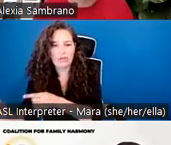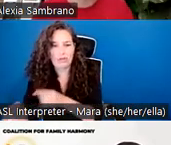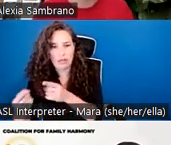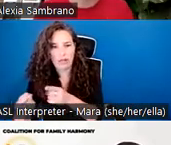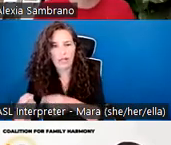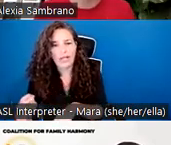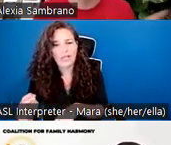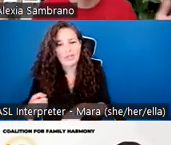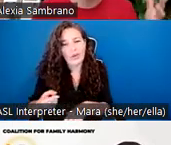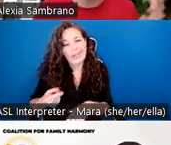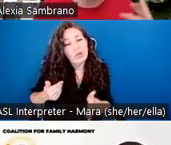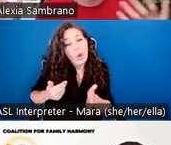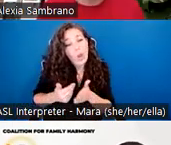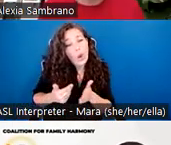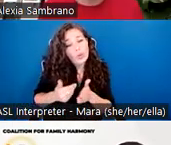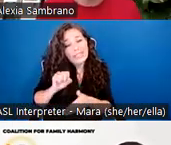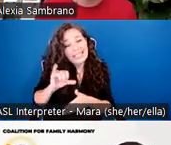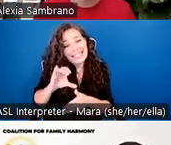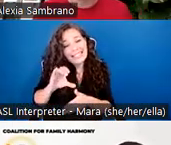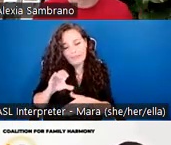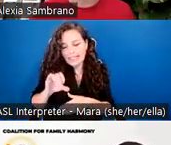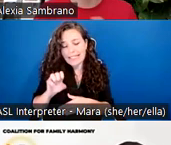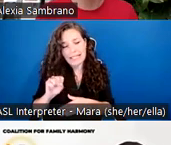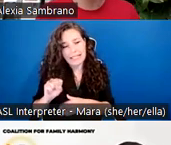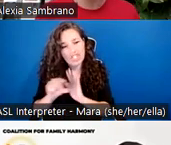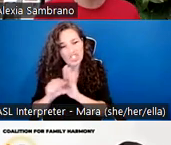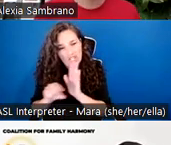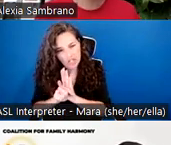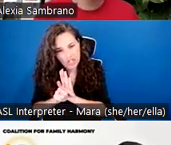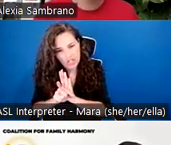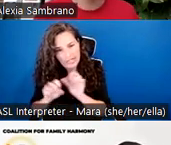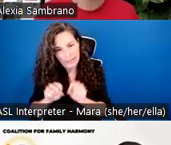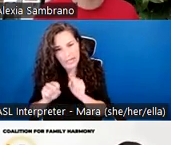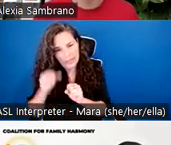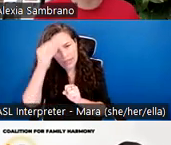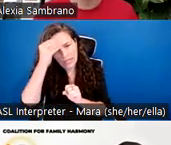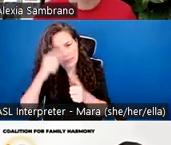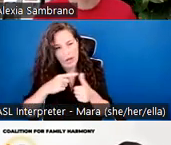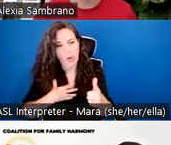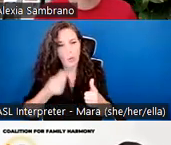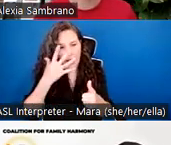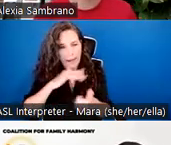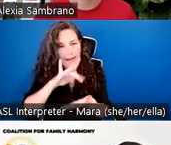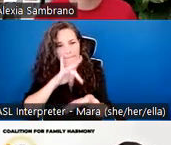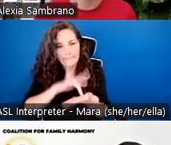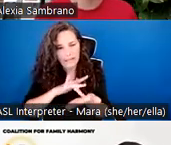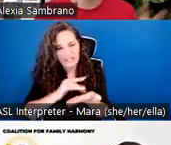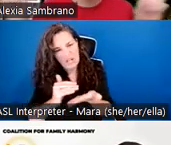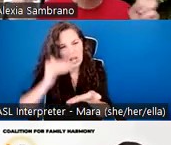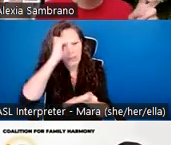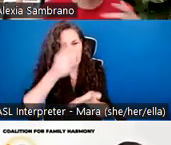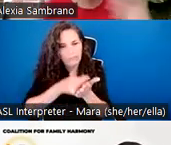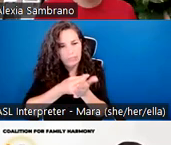to cisgender as you can get if we're thinking about transnormativity, but also white, middle or upper class, able-bodied, and heterosexual.